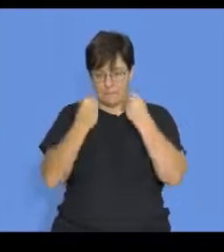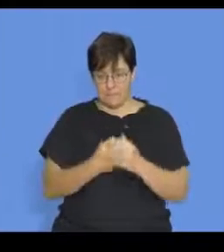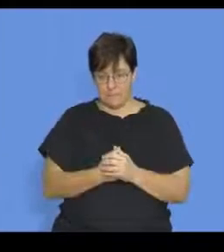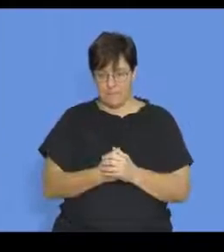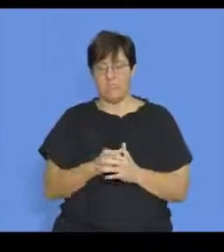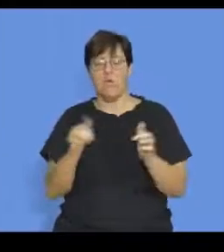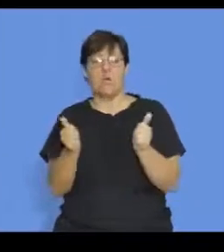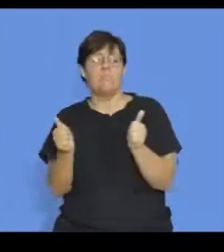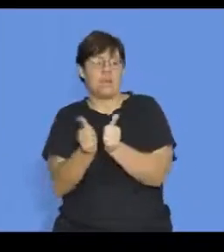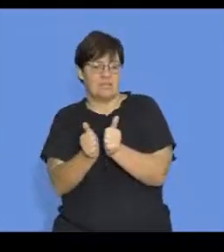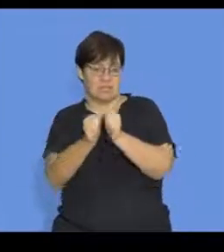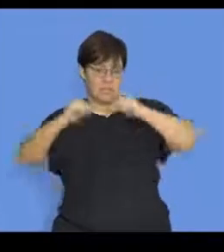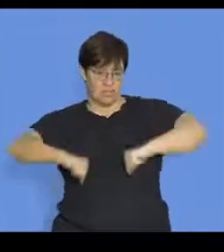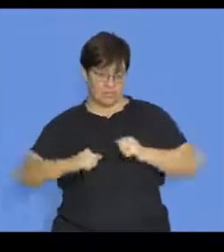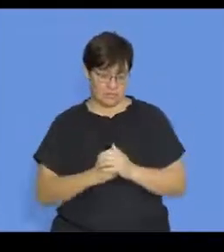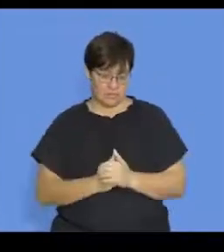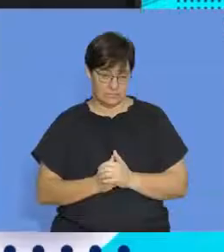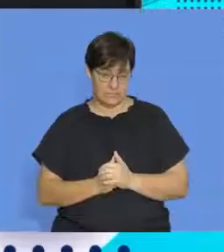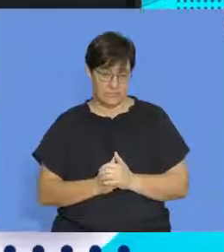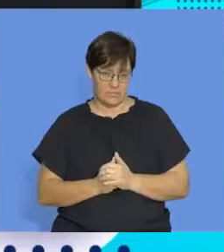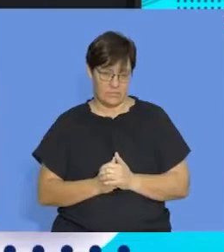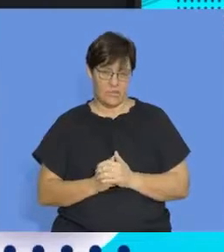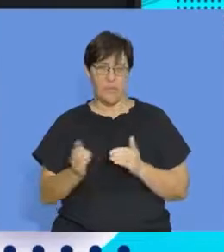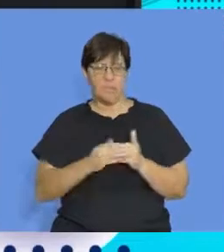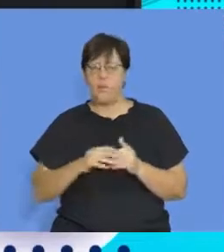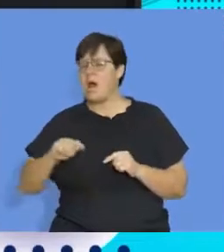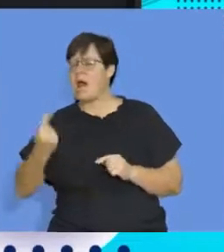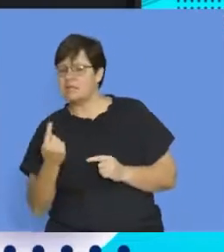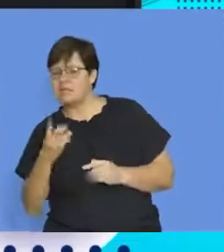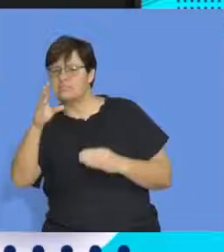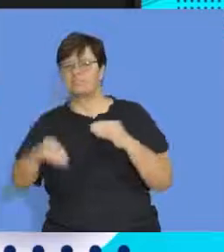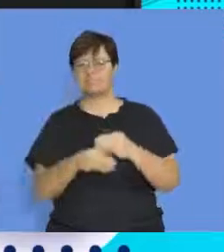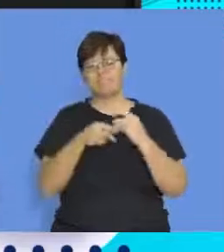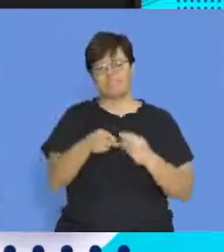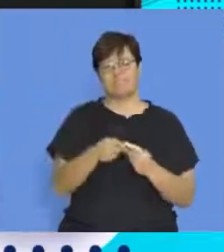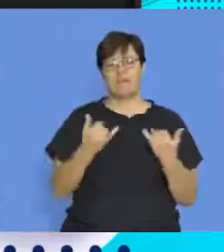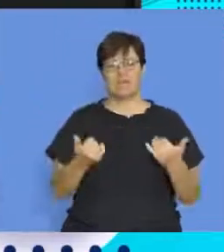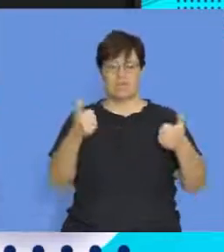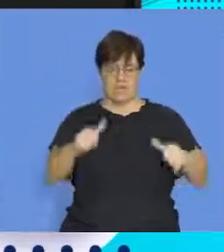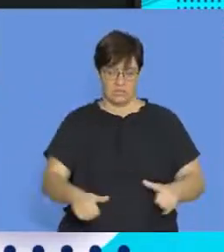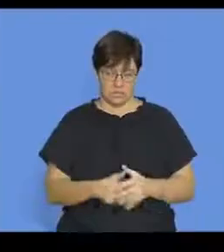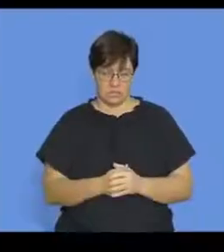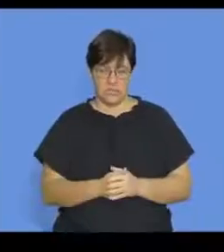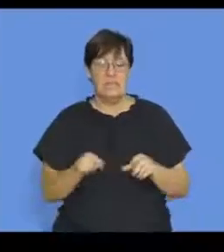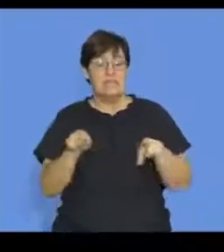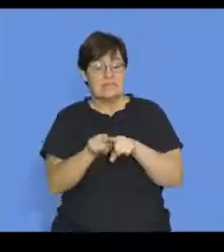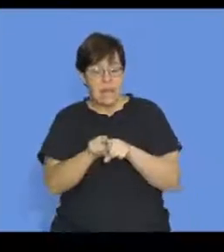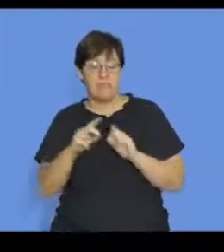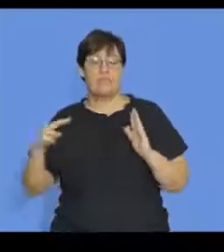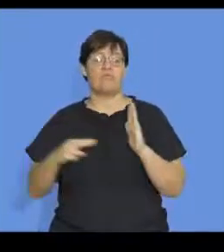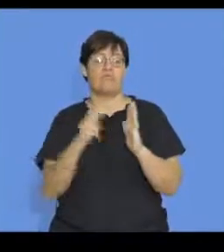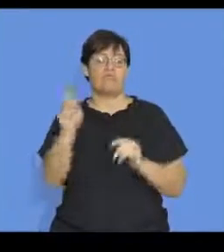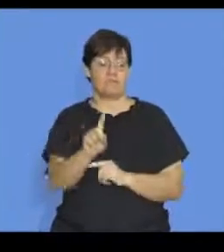entitled to in terms of the partnership agreement. What else is in that current account? It's also going